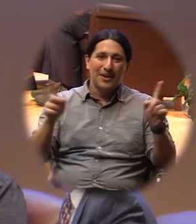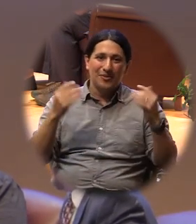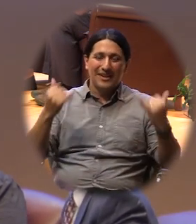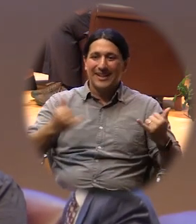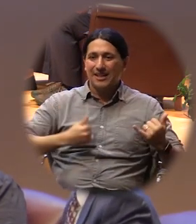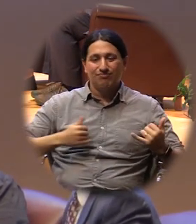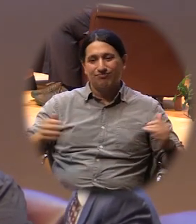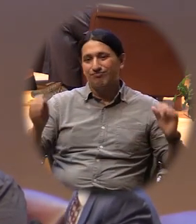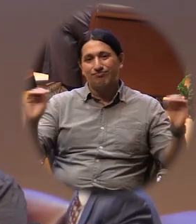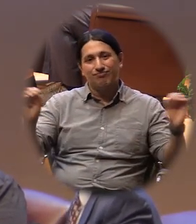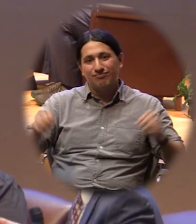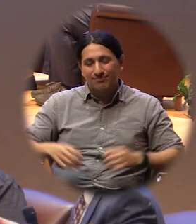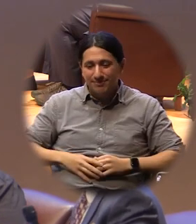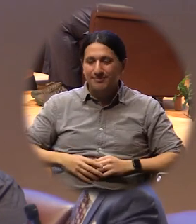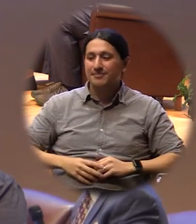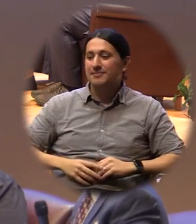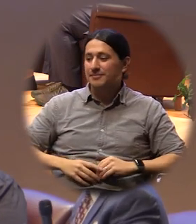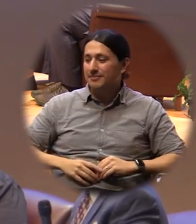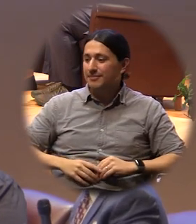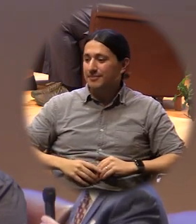drawing a blank.